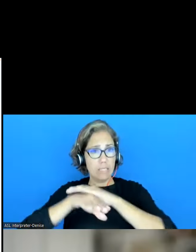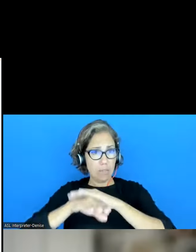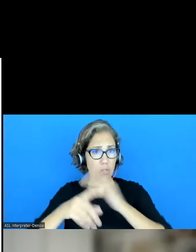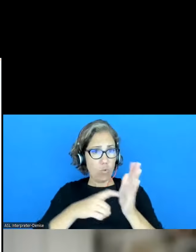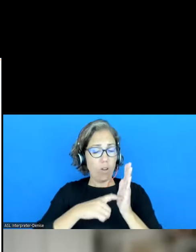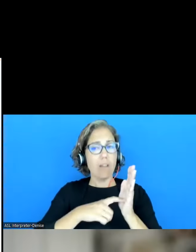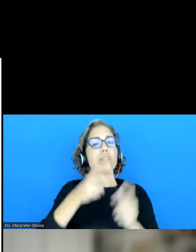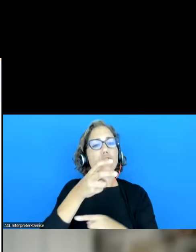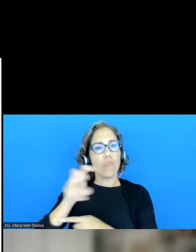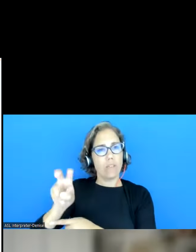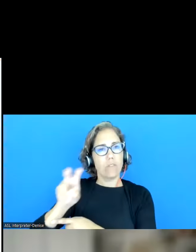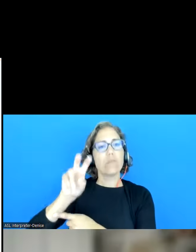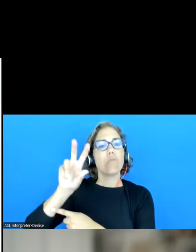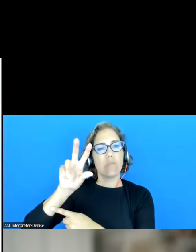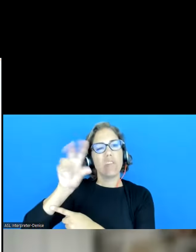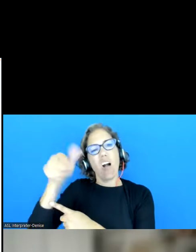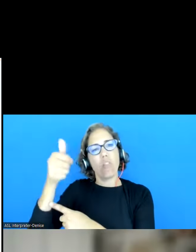third parties.